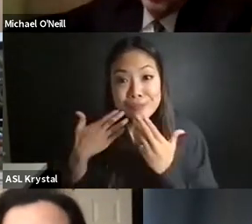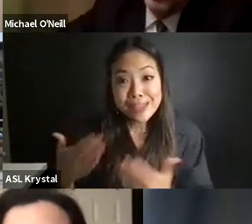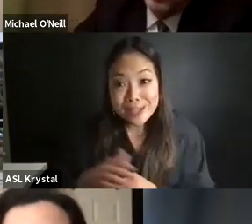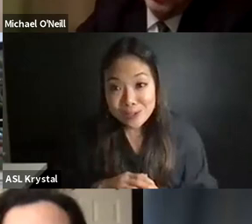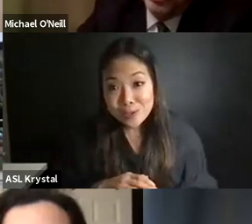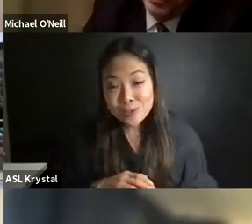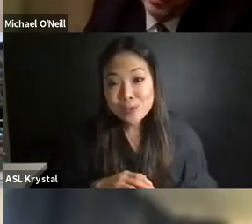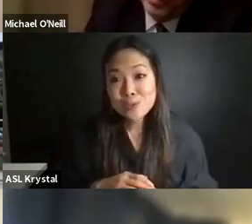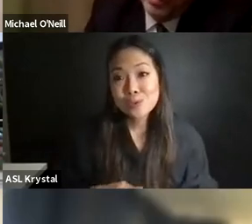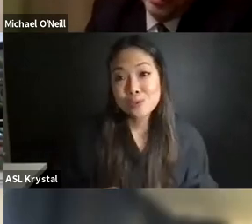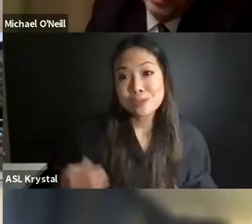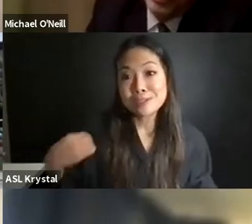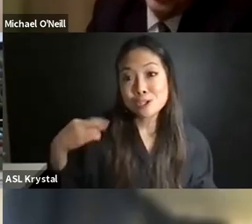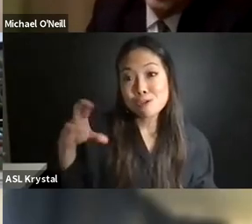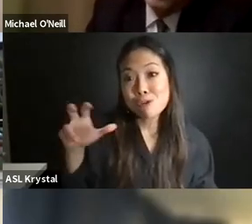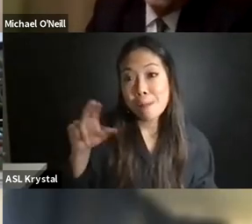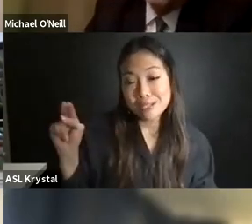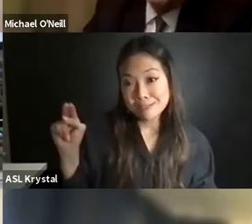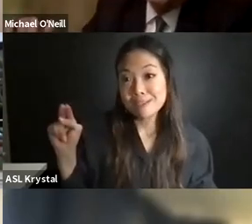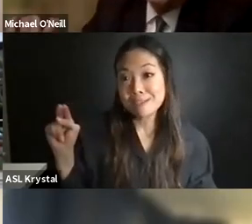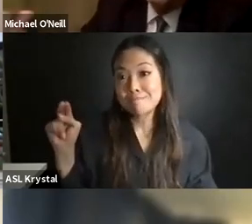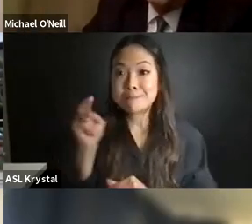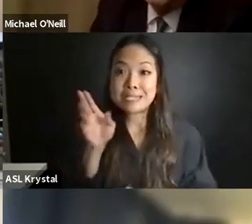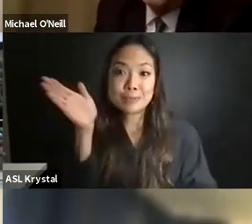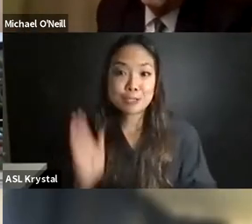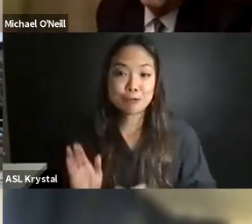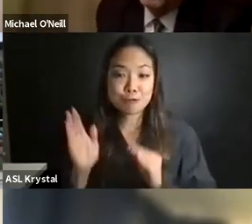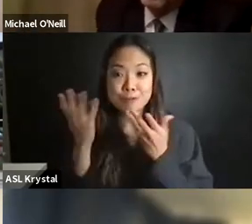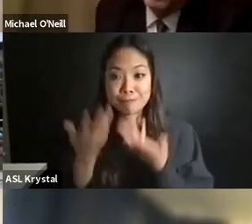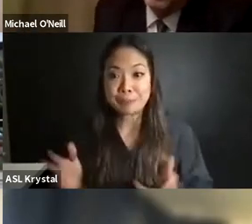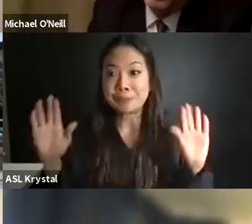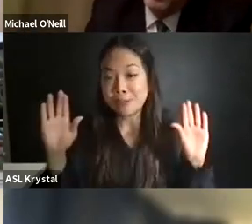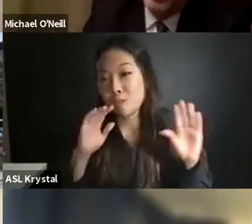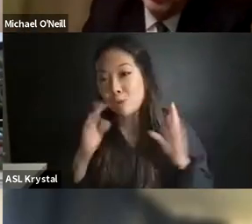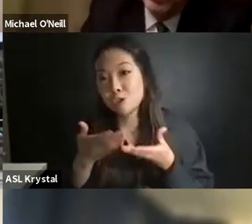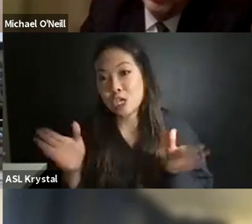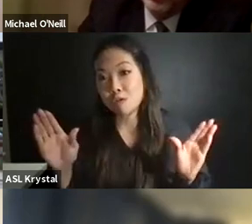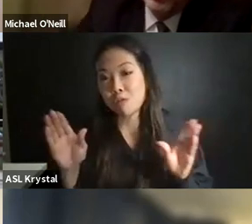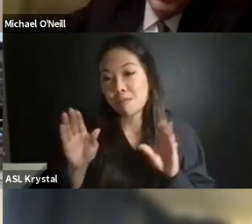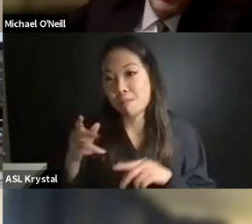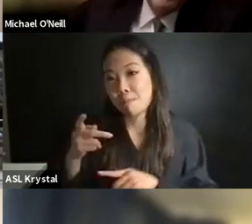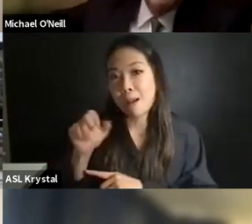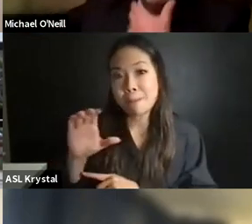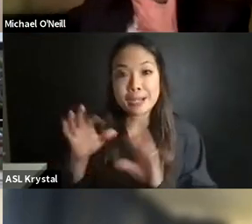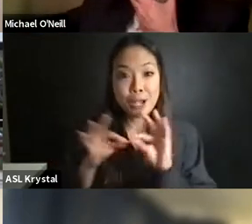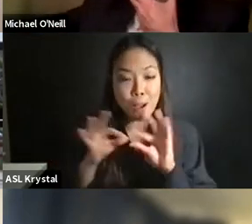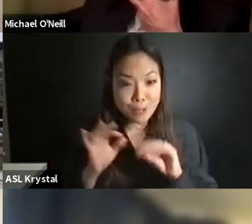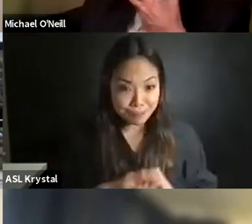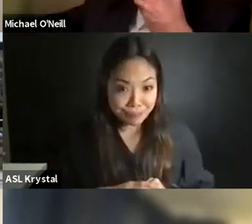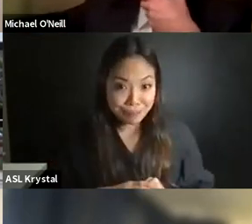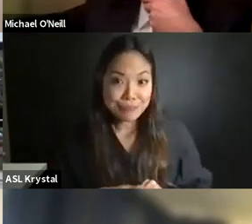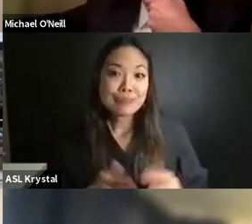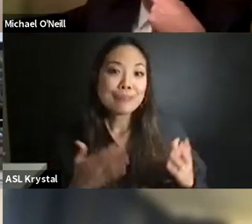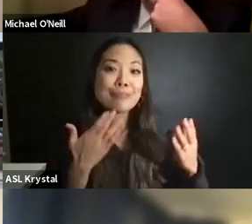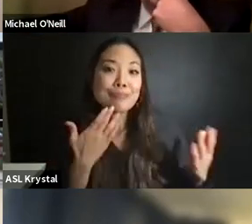robinson that concludes our speakers for general public comments thank you miss sullivan thank you to those of you who spoke this evening and